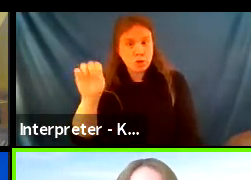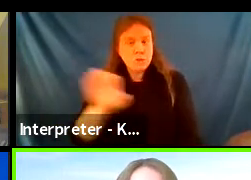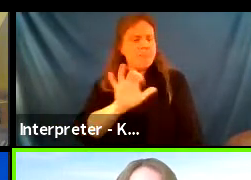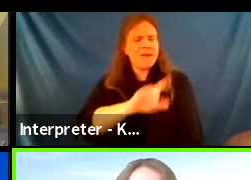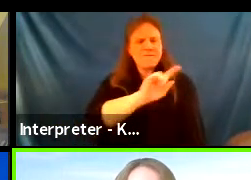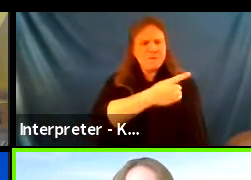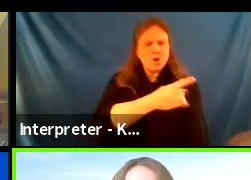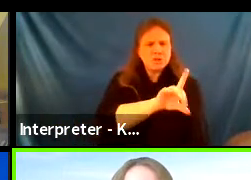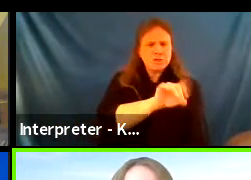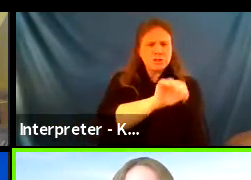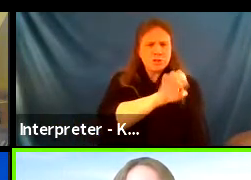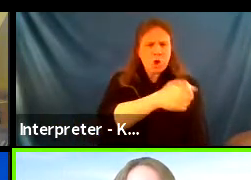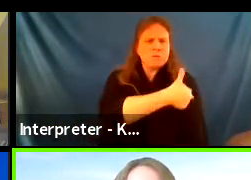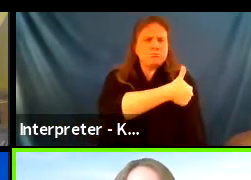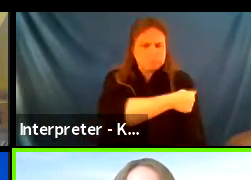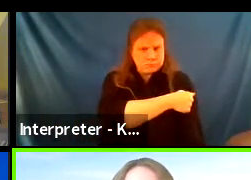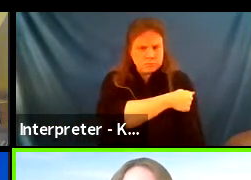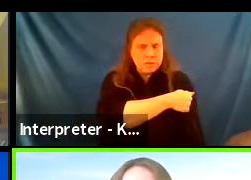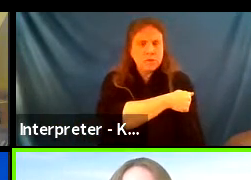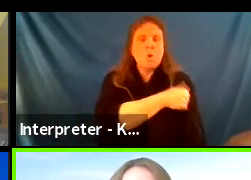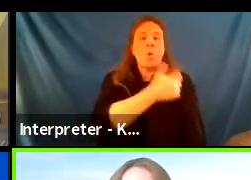for 21 days, and what kind of,